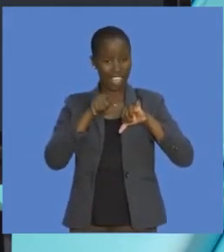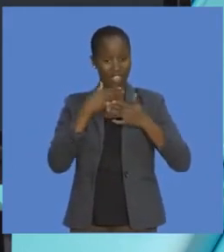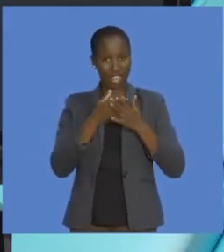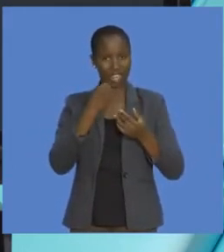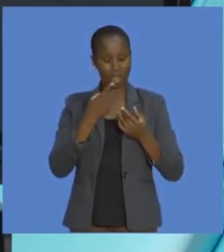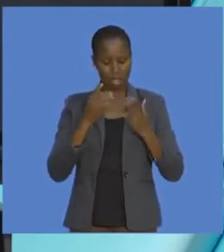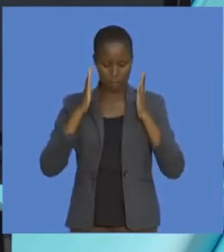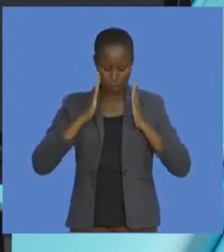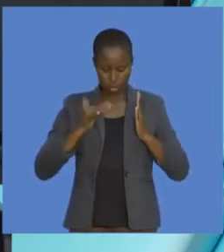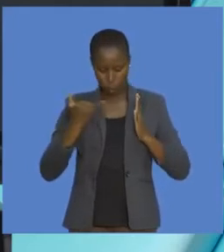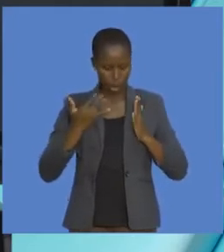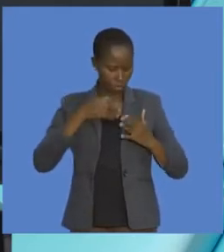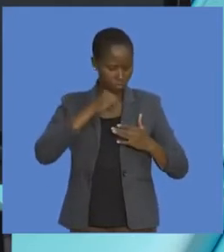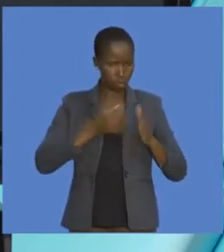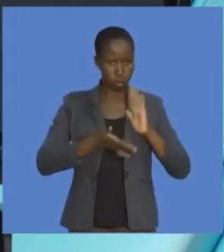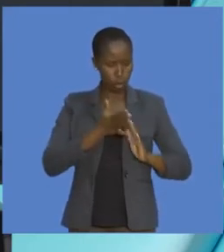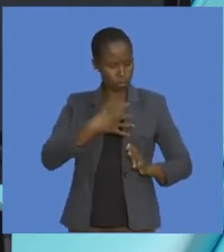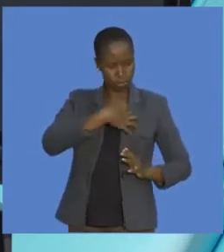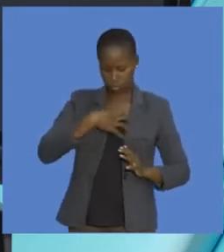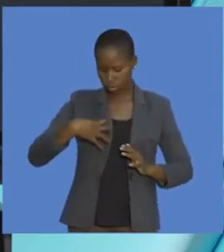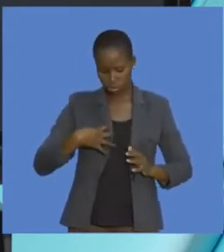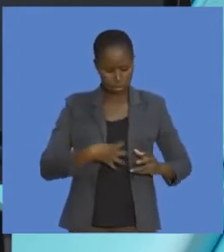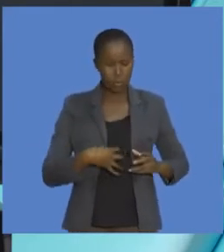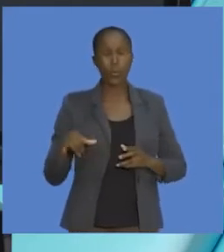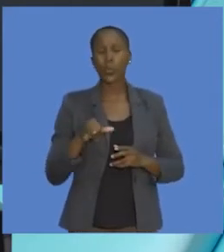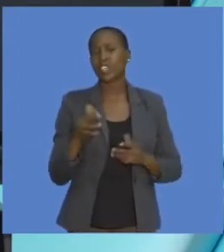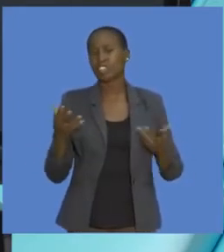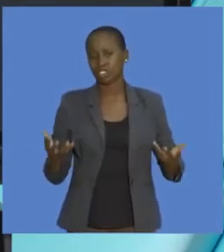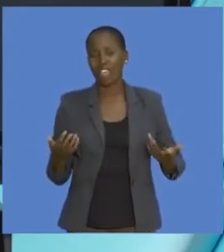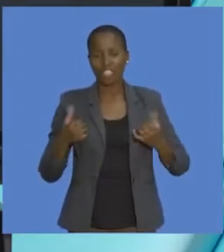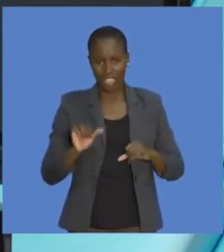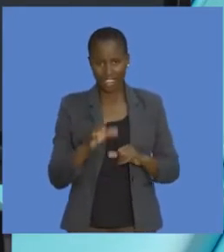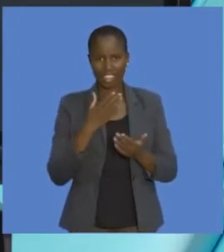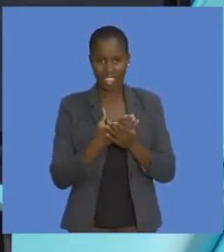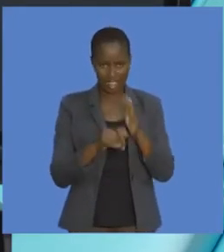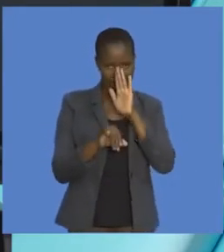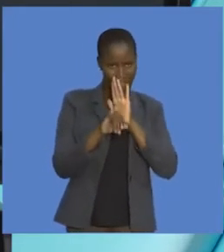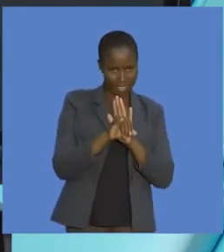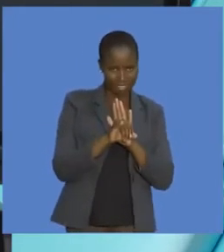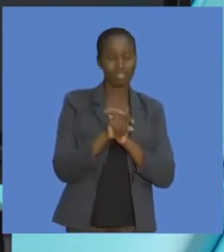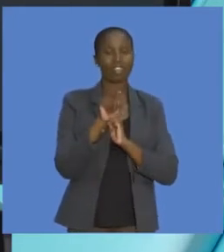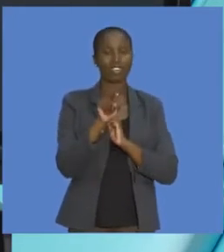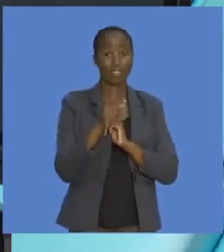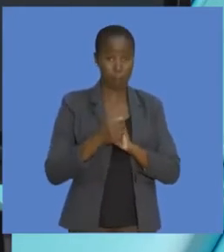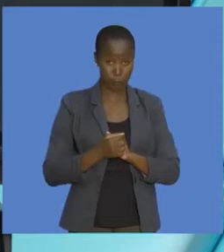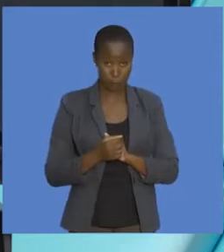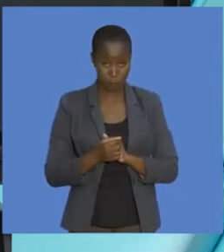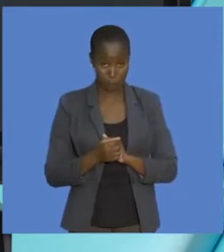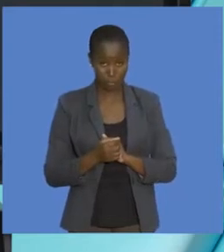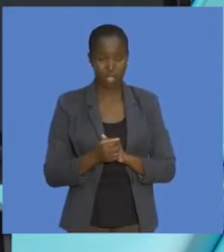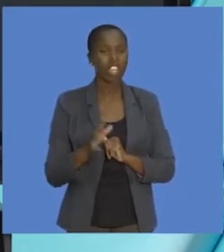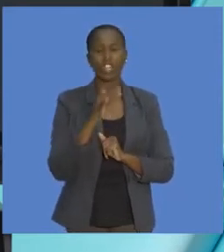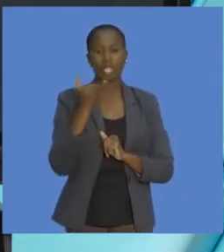have a signal receiving component that identifies a hormone. Unlike your nerve